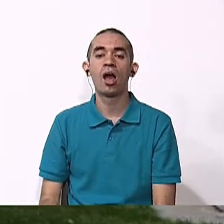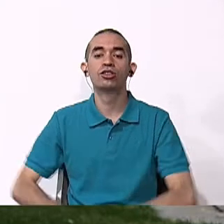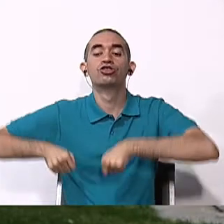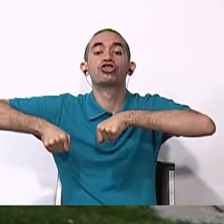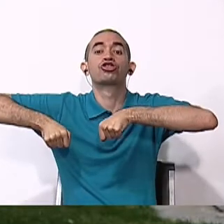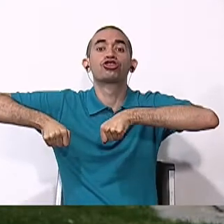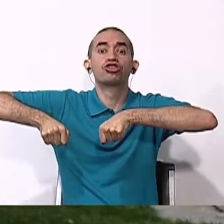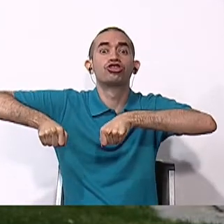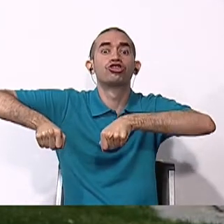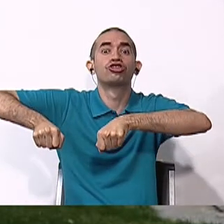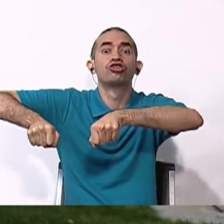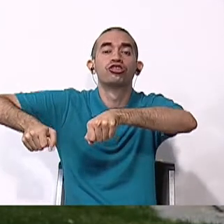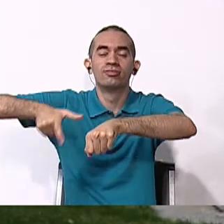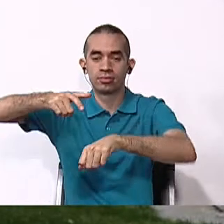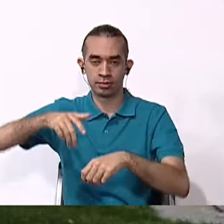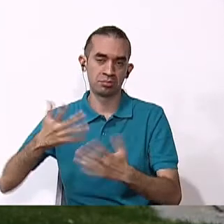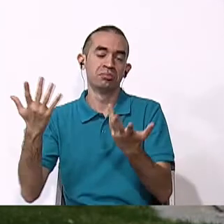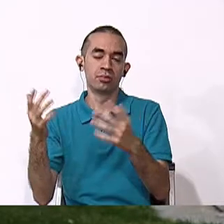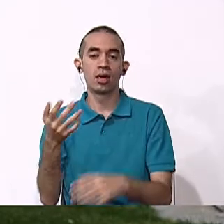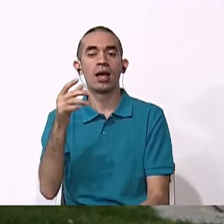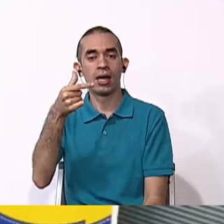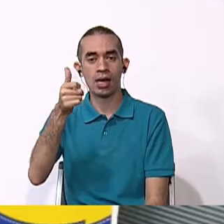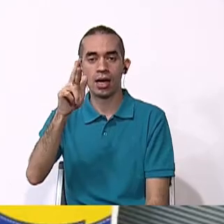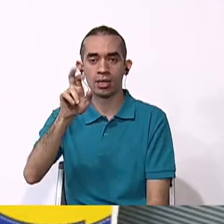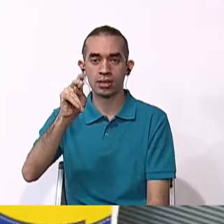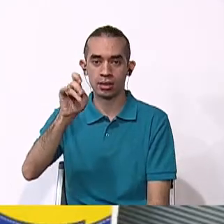And this is the gardener.